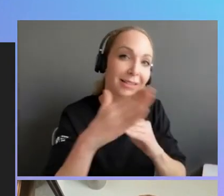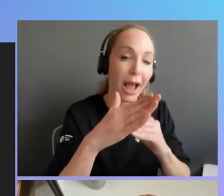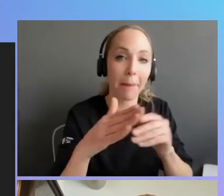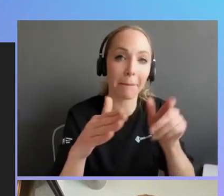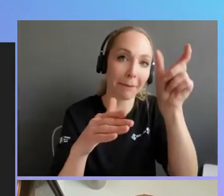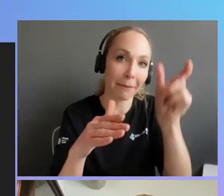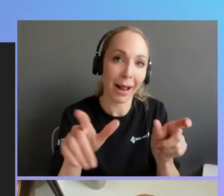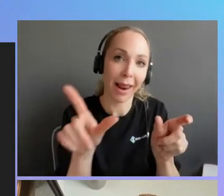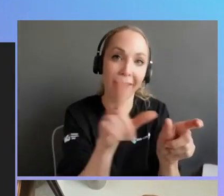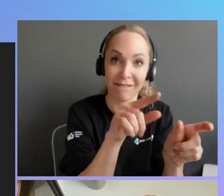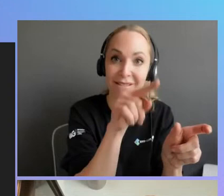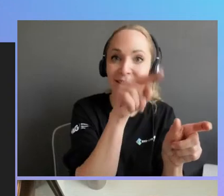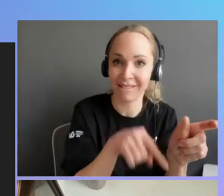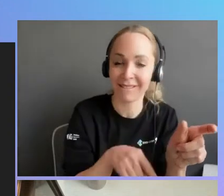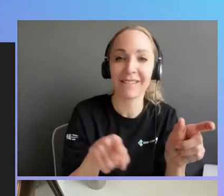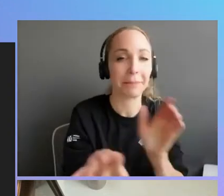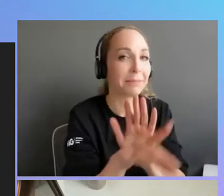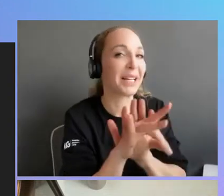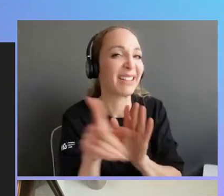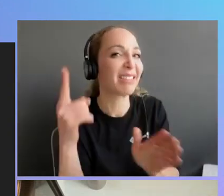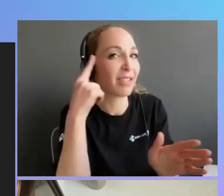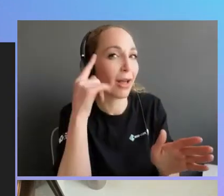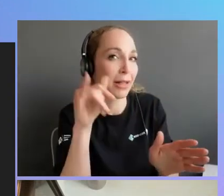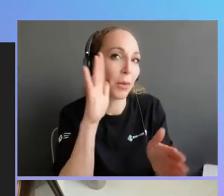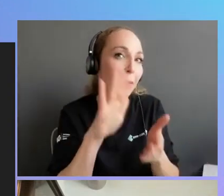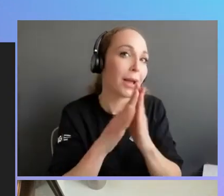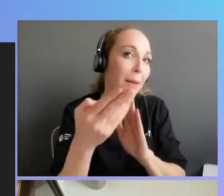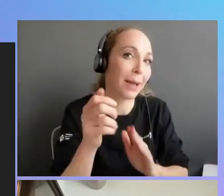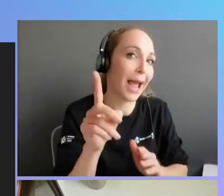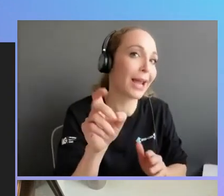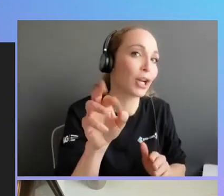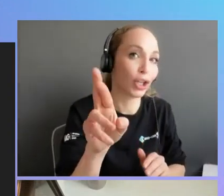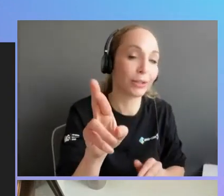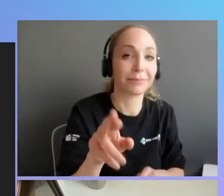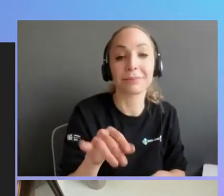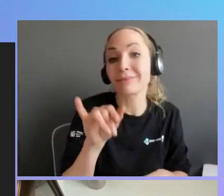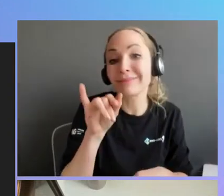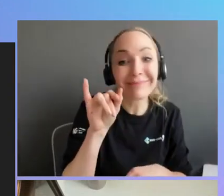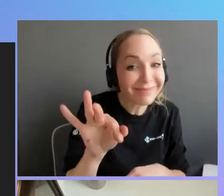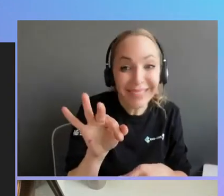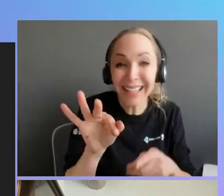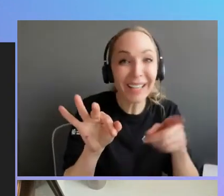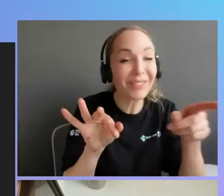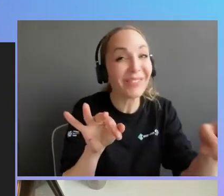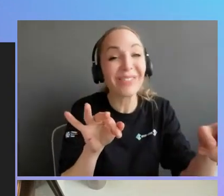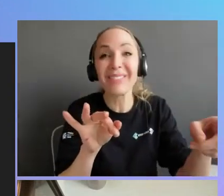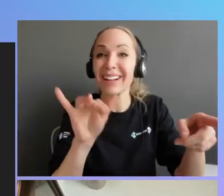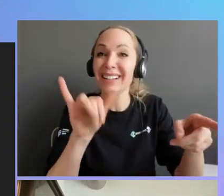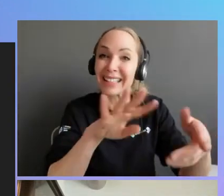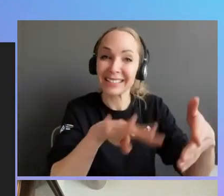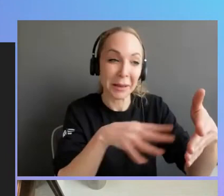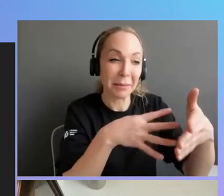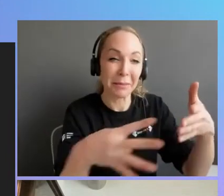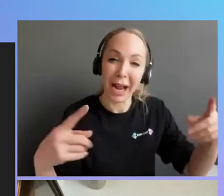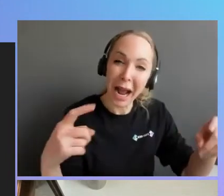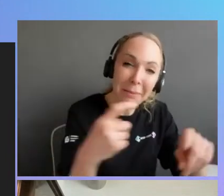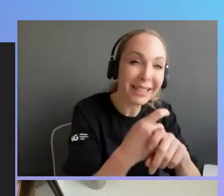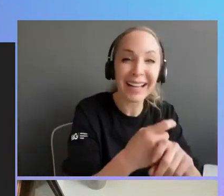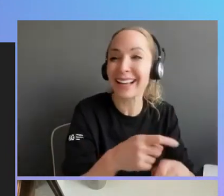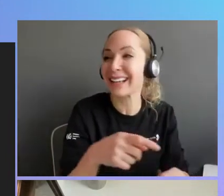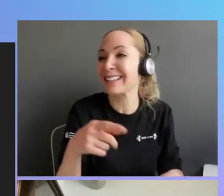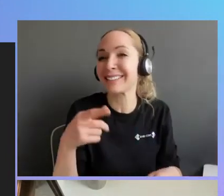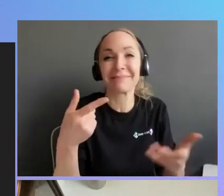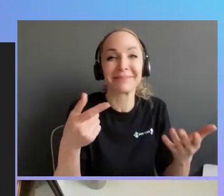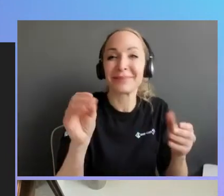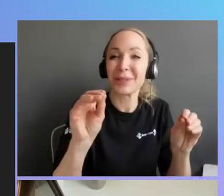so it selected it for me. Of course, if AI wasn't turned on, or we had such a complicated table that AI wasn't able to detect anything, we didn't have any style